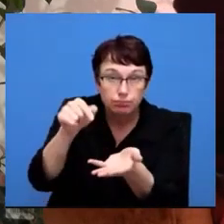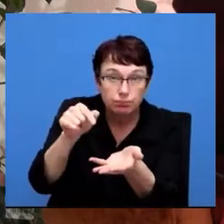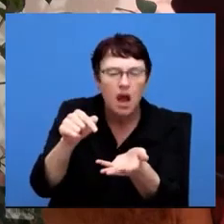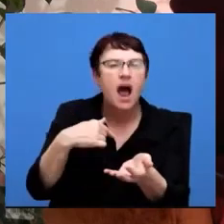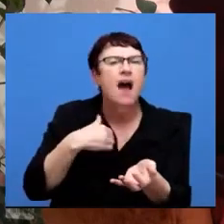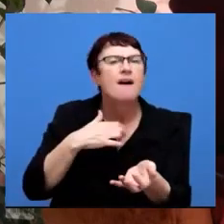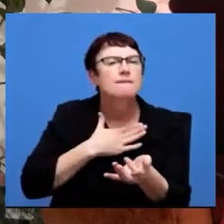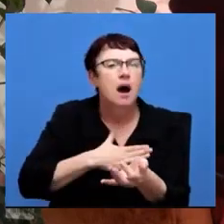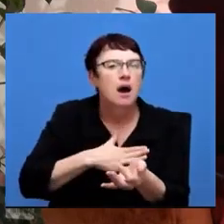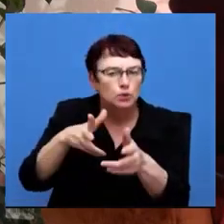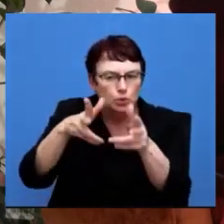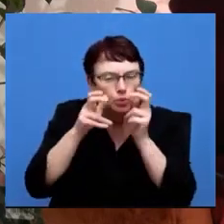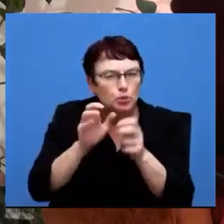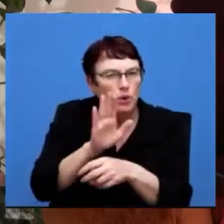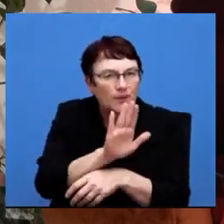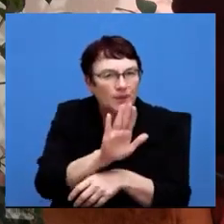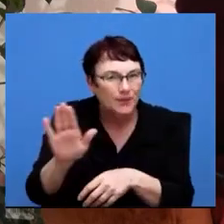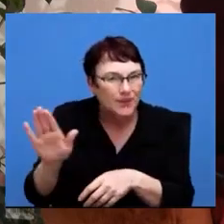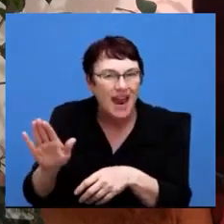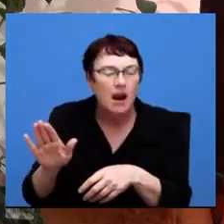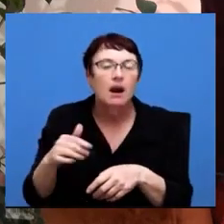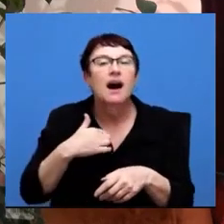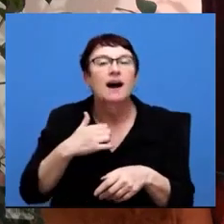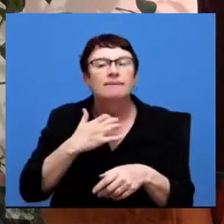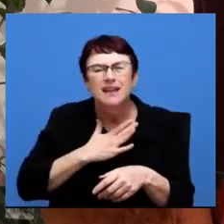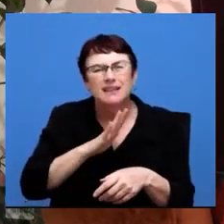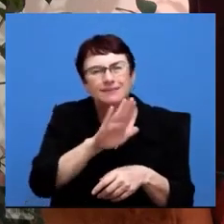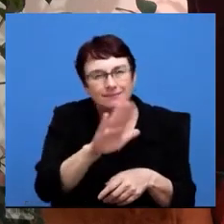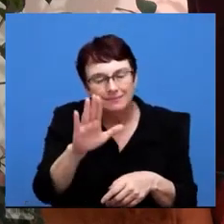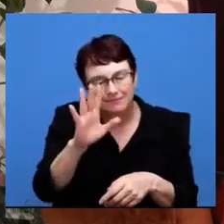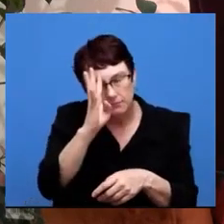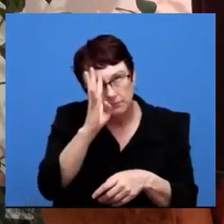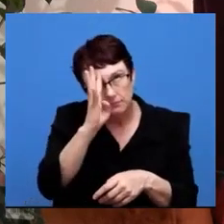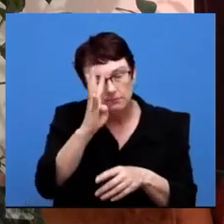co-design solutions. So where are the issues,